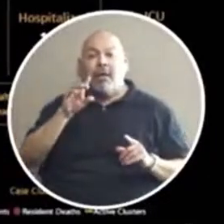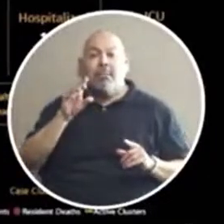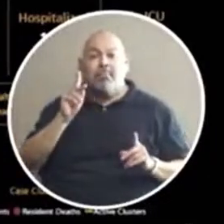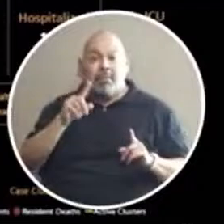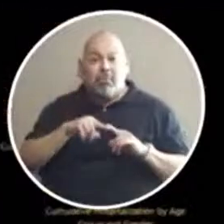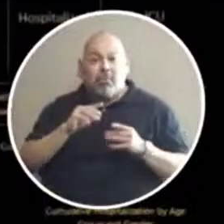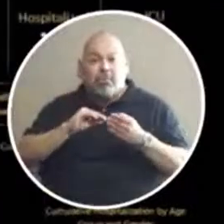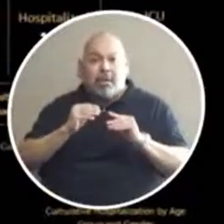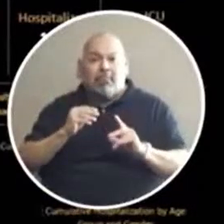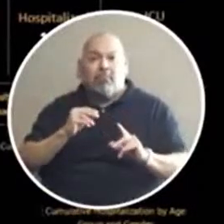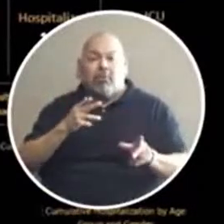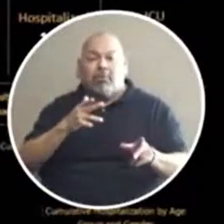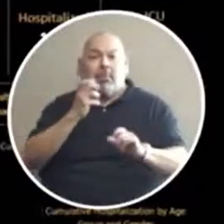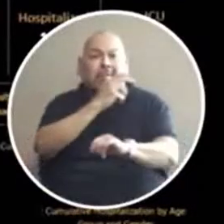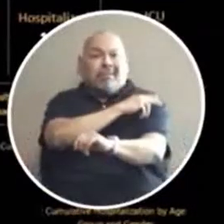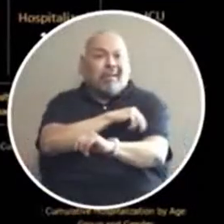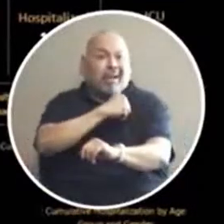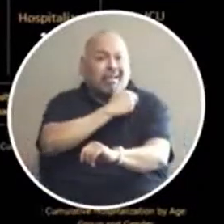hospitalizations,